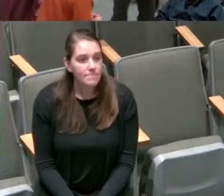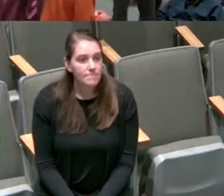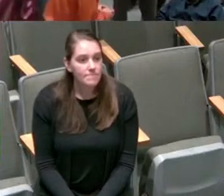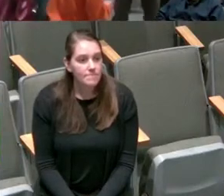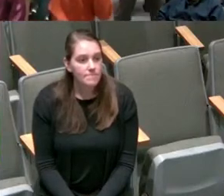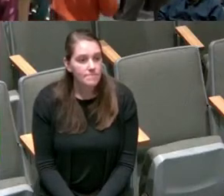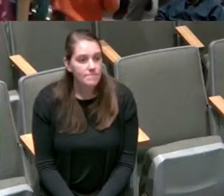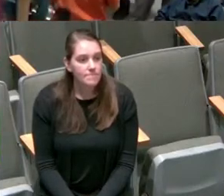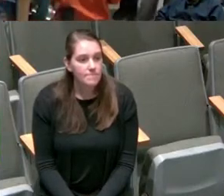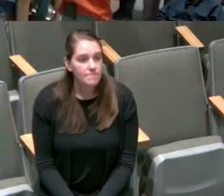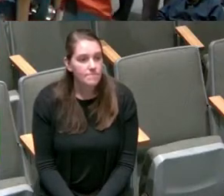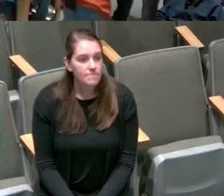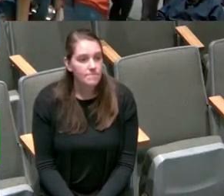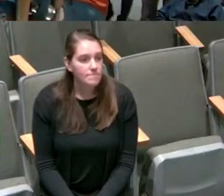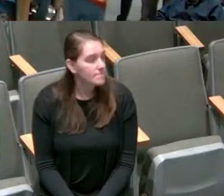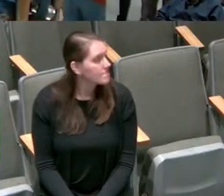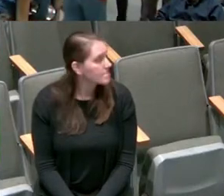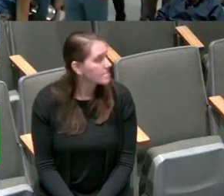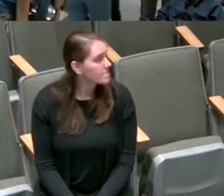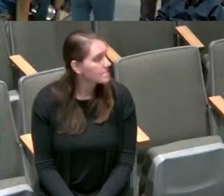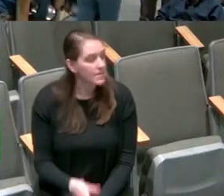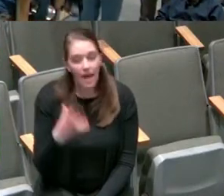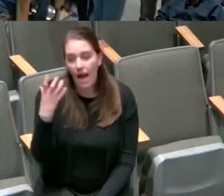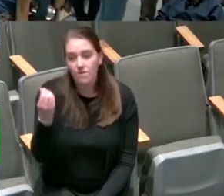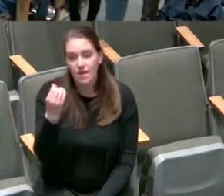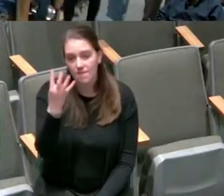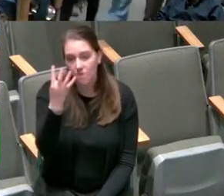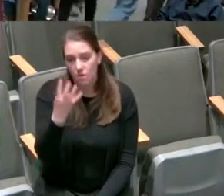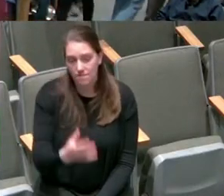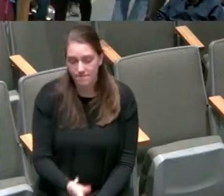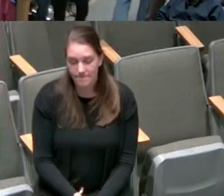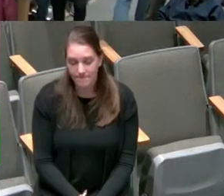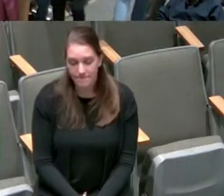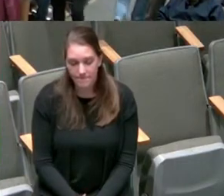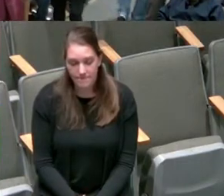thank you outside four